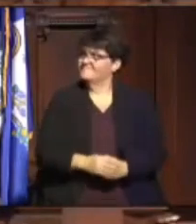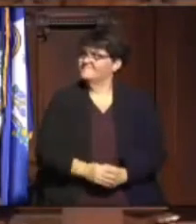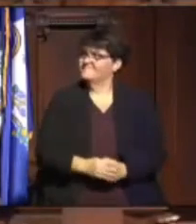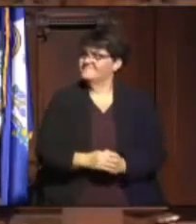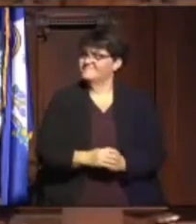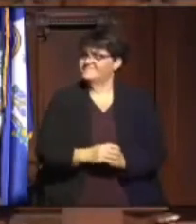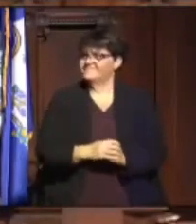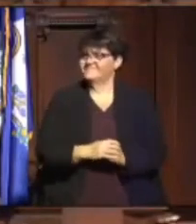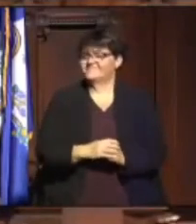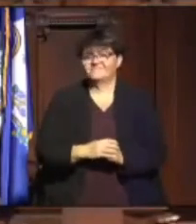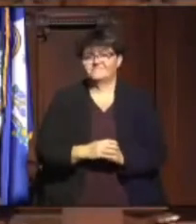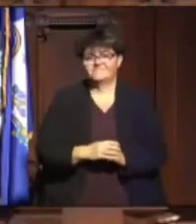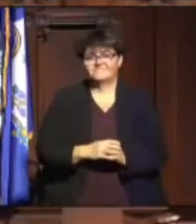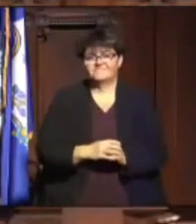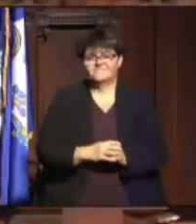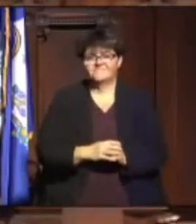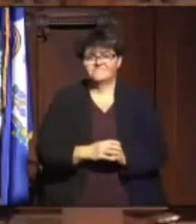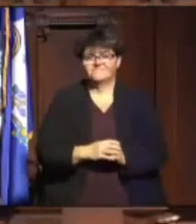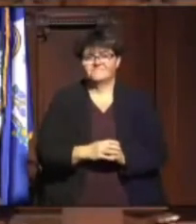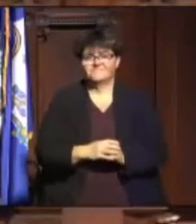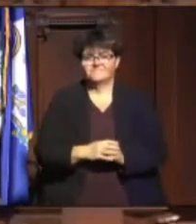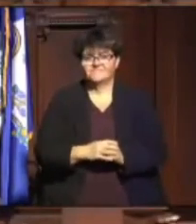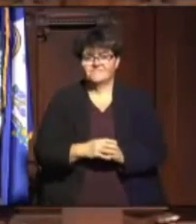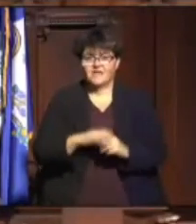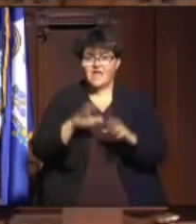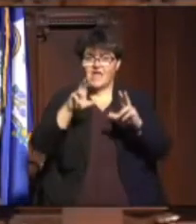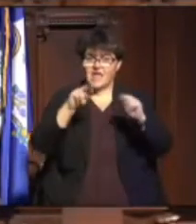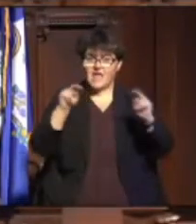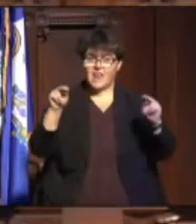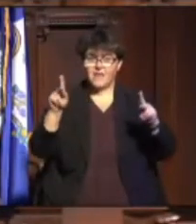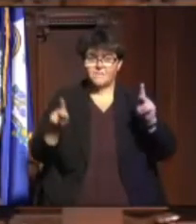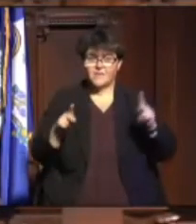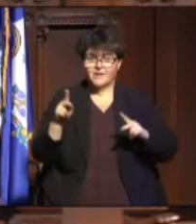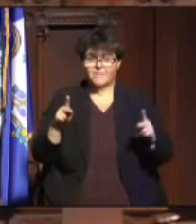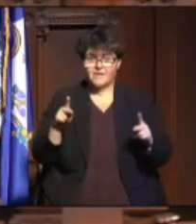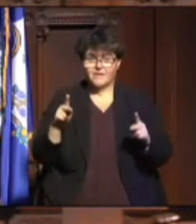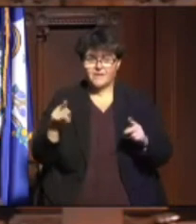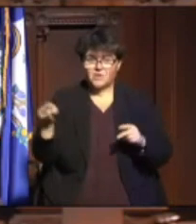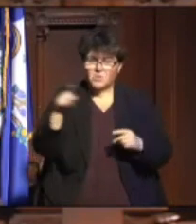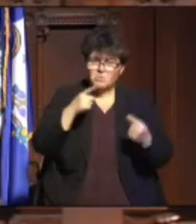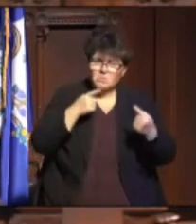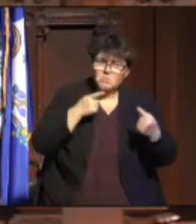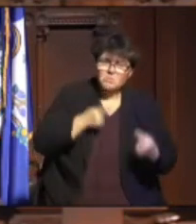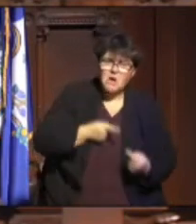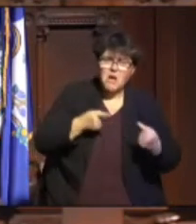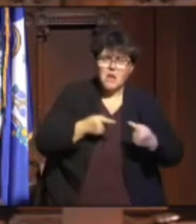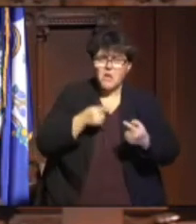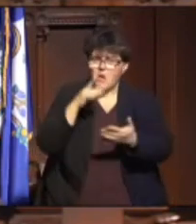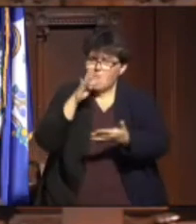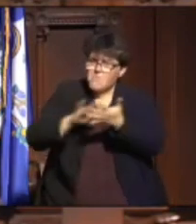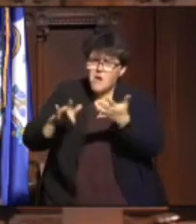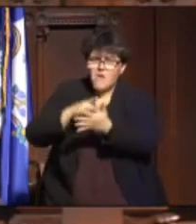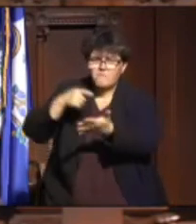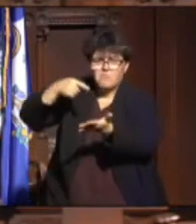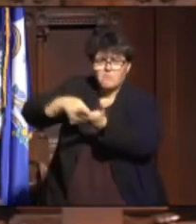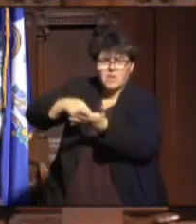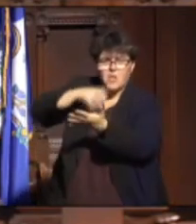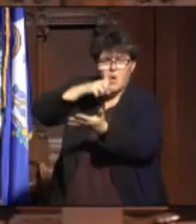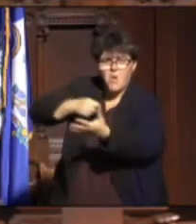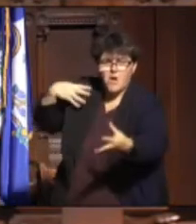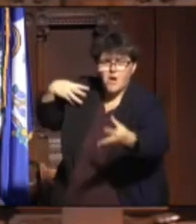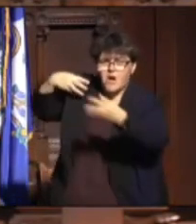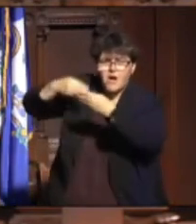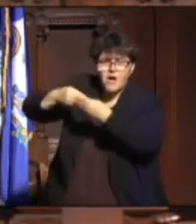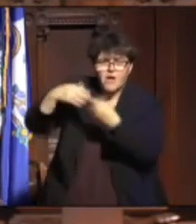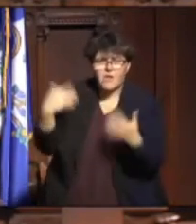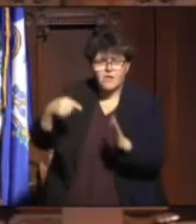These are Connecticut residents who are struggling to pay down their debt. You know, you get out of the hospital feeling a